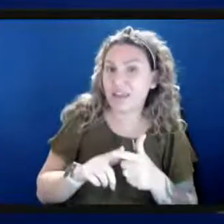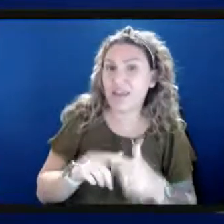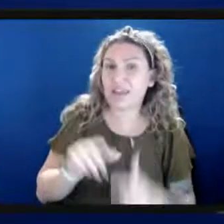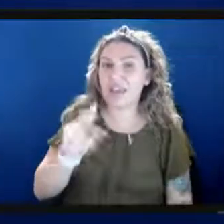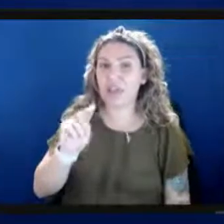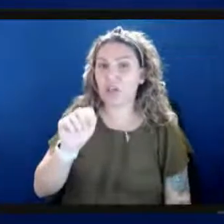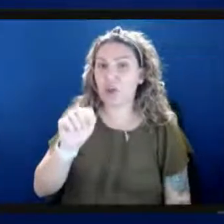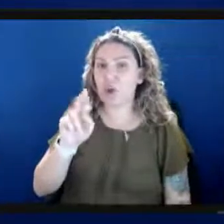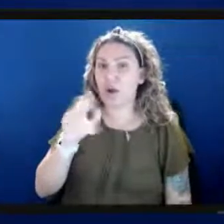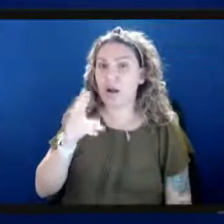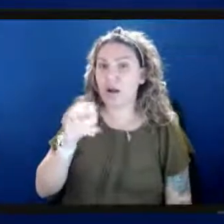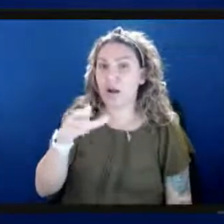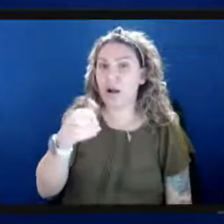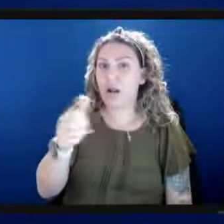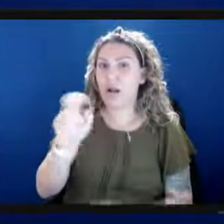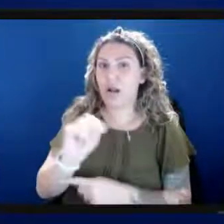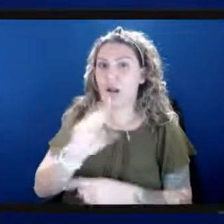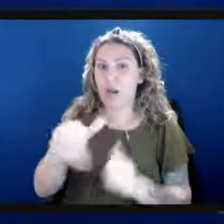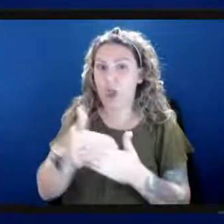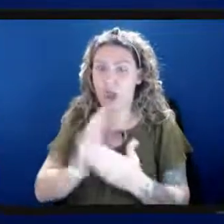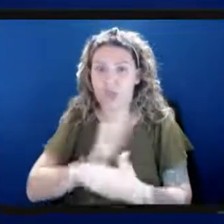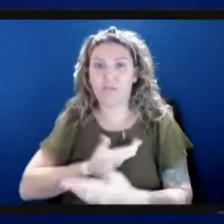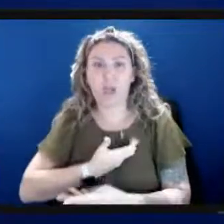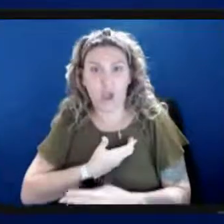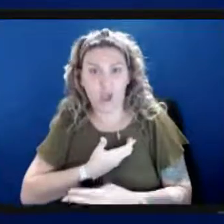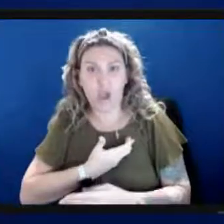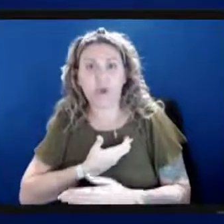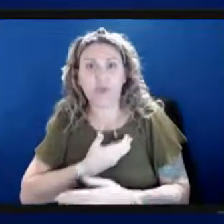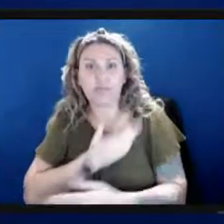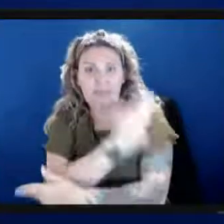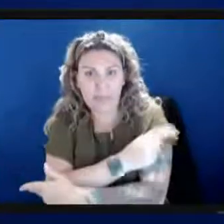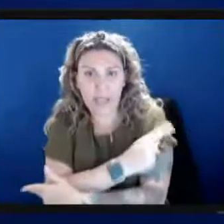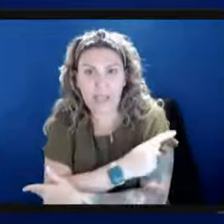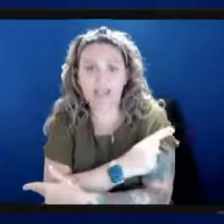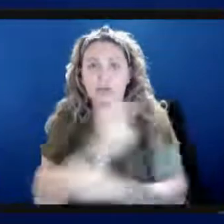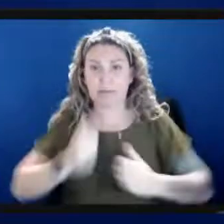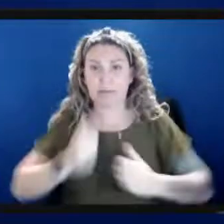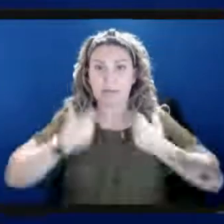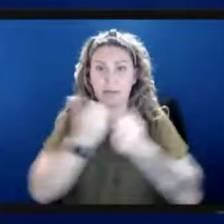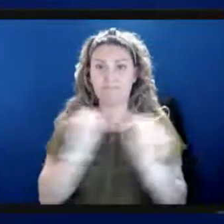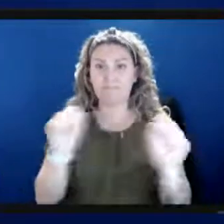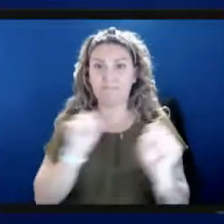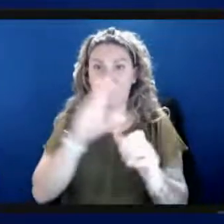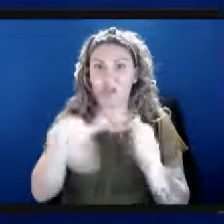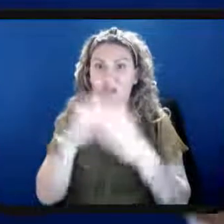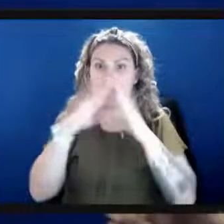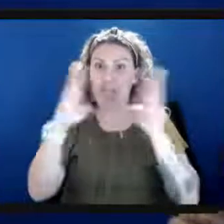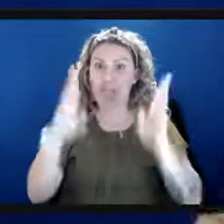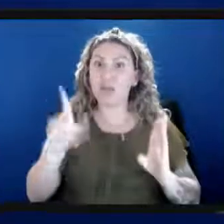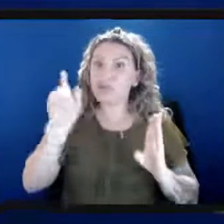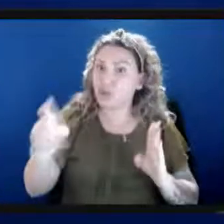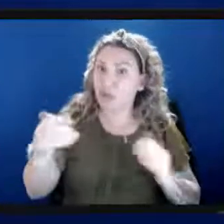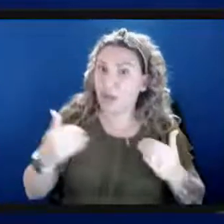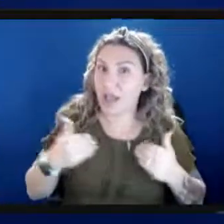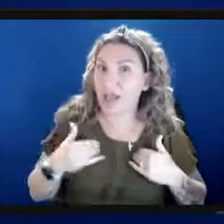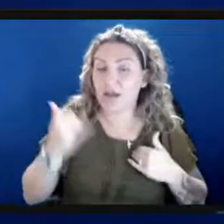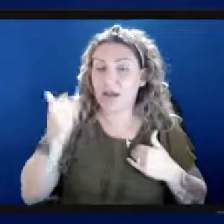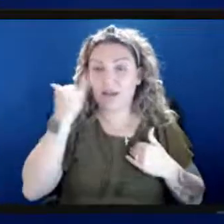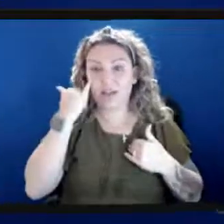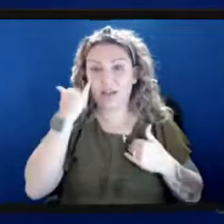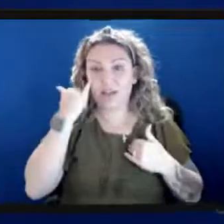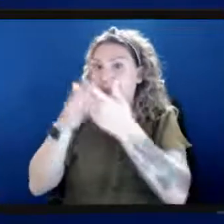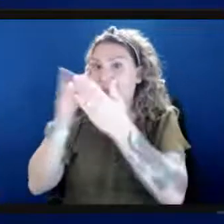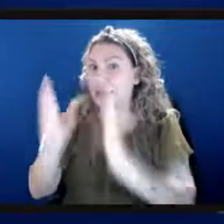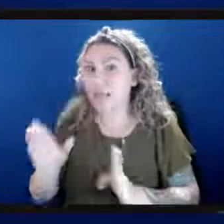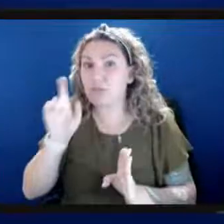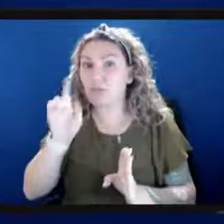our patients, which is a life-saving medication. Everybody, every household should have it just in case a neighbor needs it or somebody else